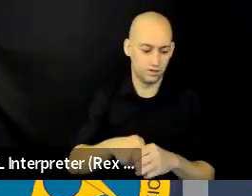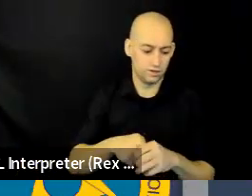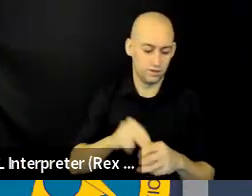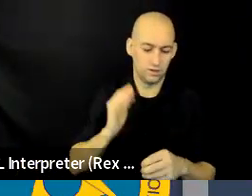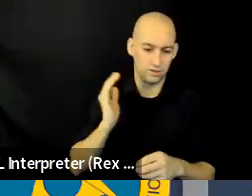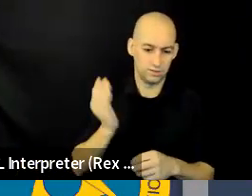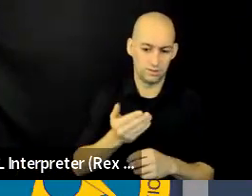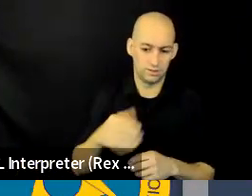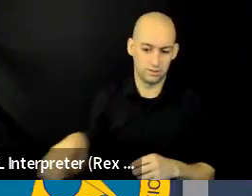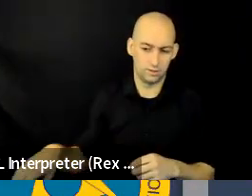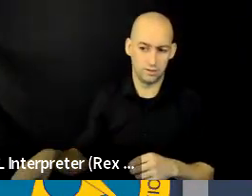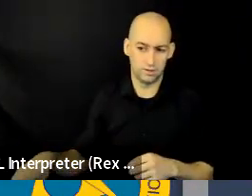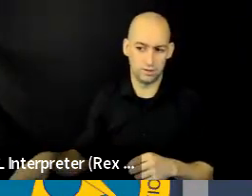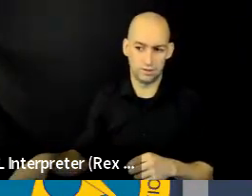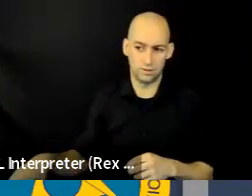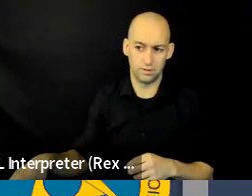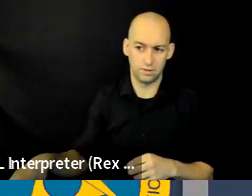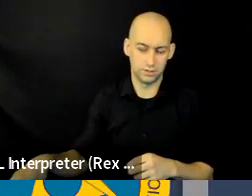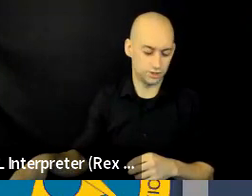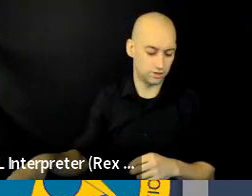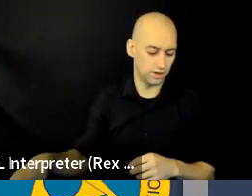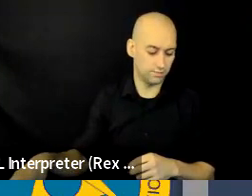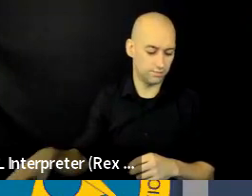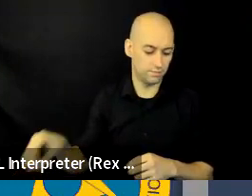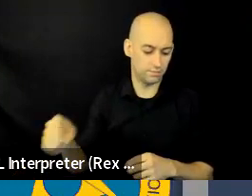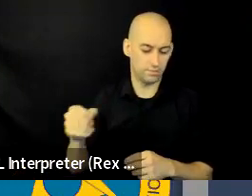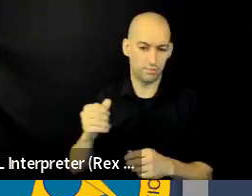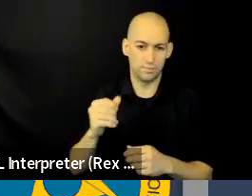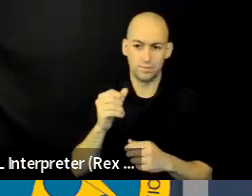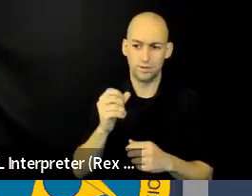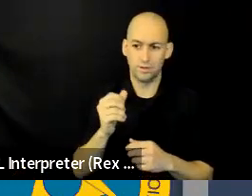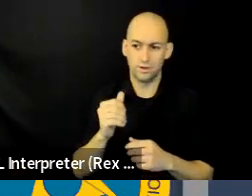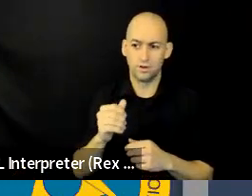did have 40 seconds left if you wanted to. Okay, good.